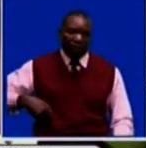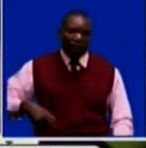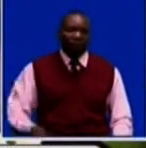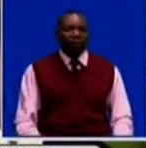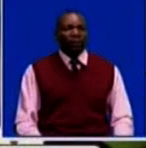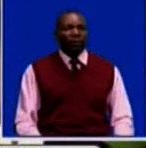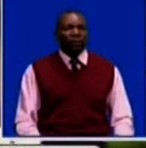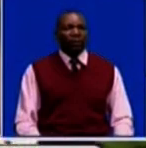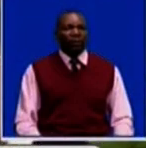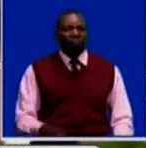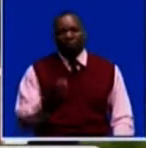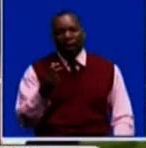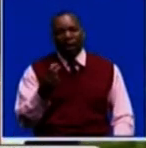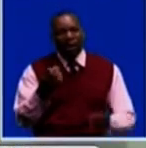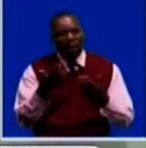loss of money.